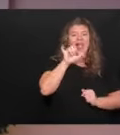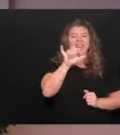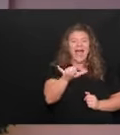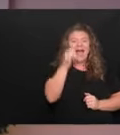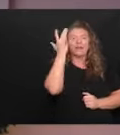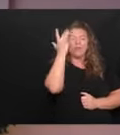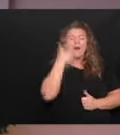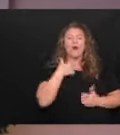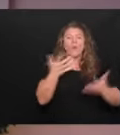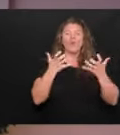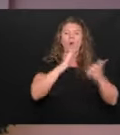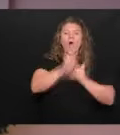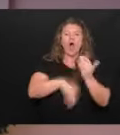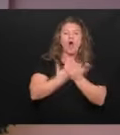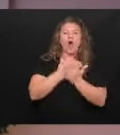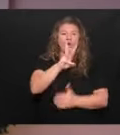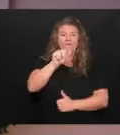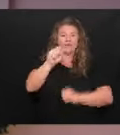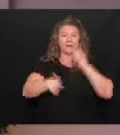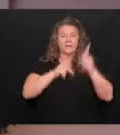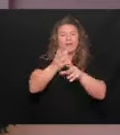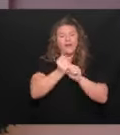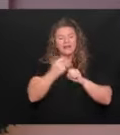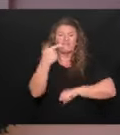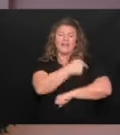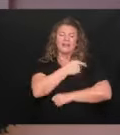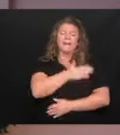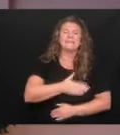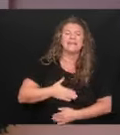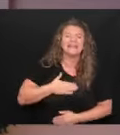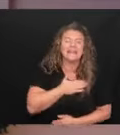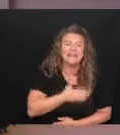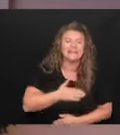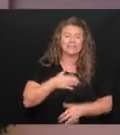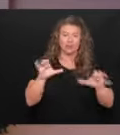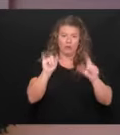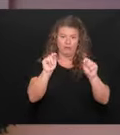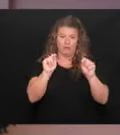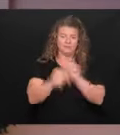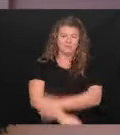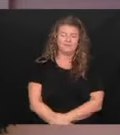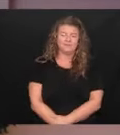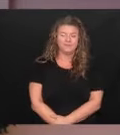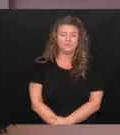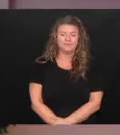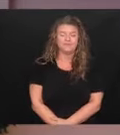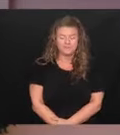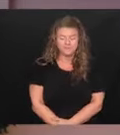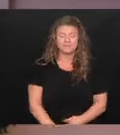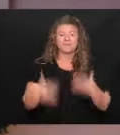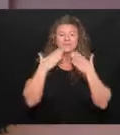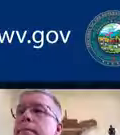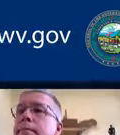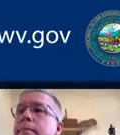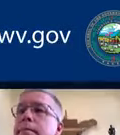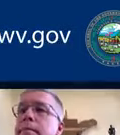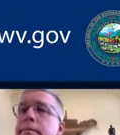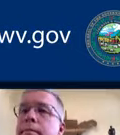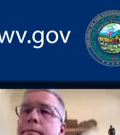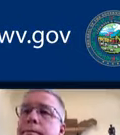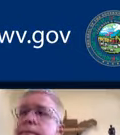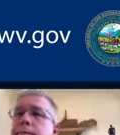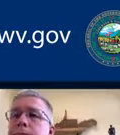West Virginia who's vaccine eligible to please get fully vaccinated. Thank you. Thank you, Dr. Marsh. Next to retired Major General